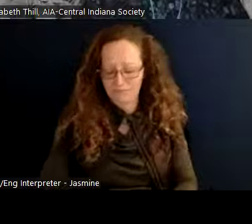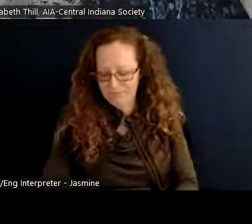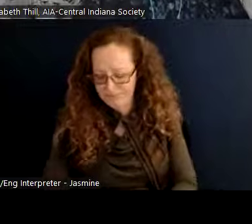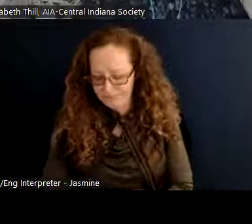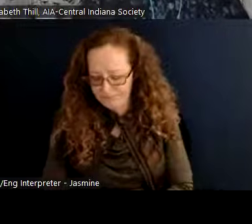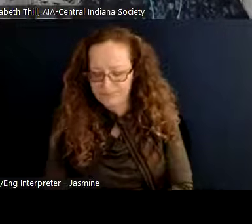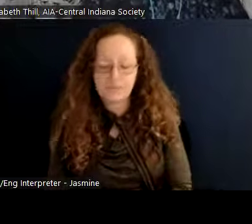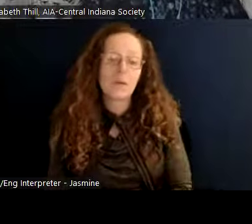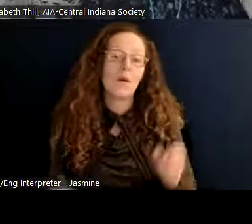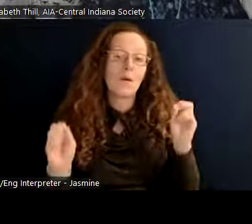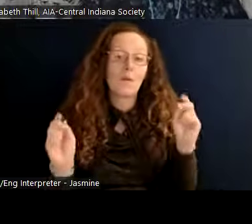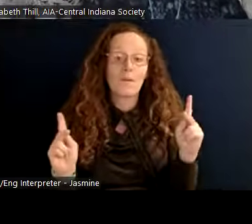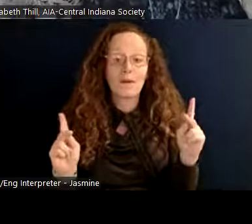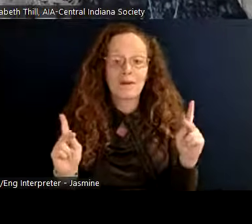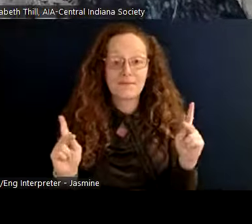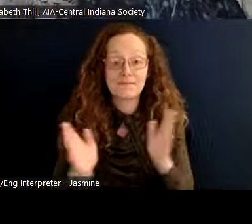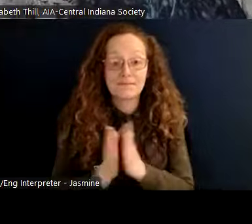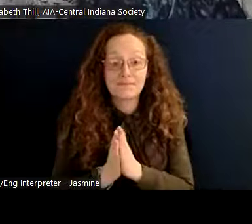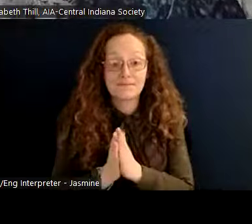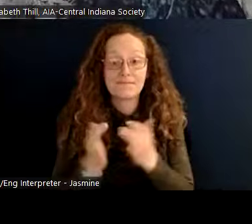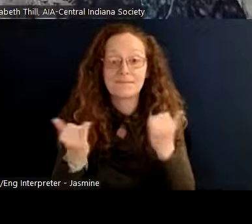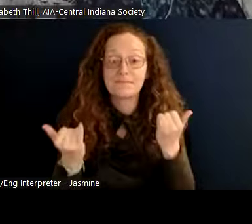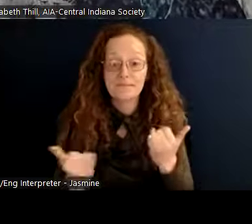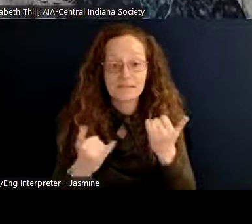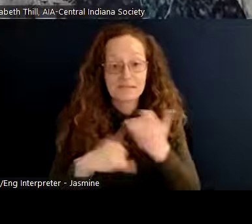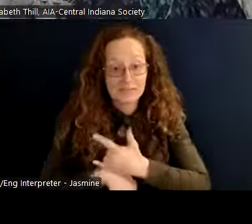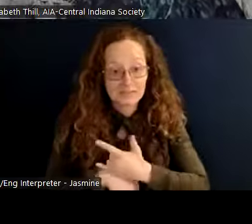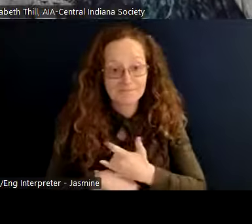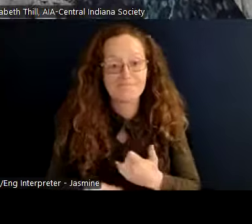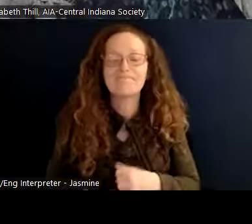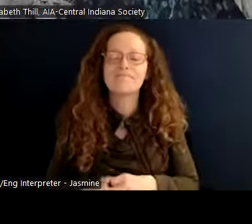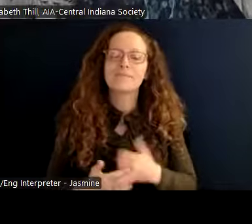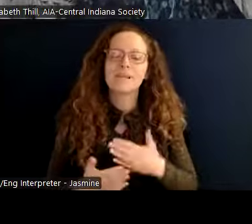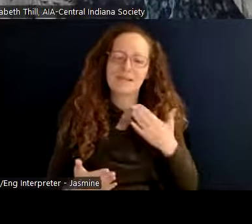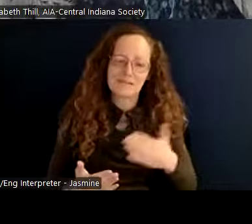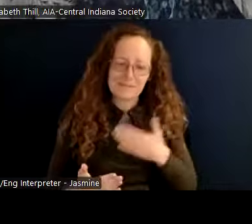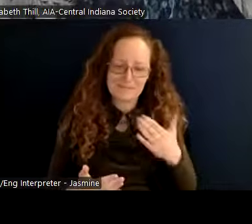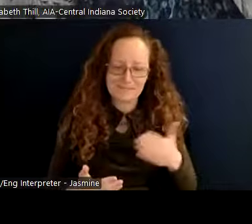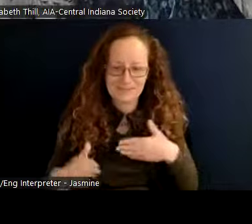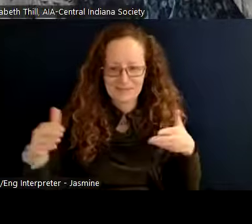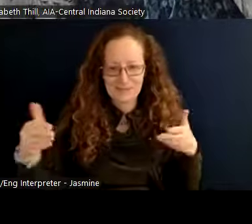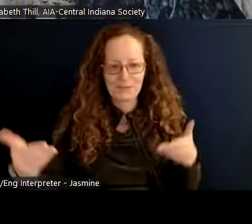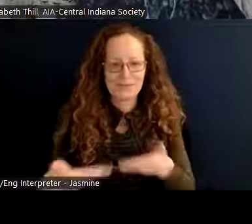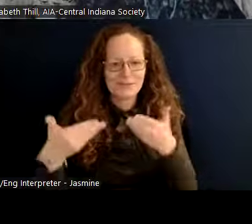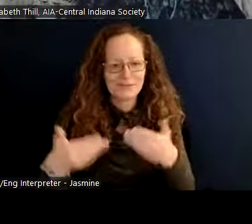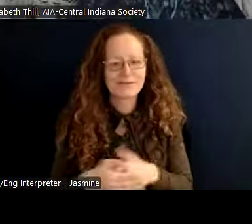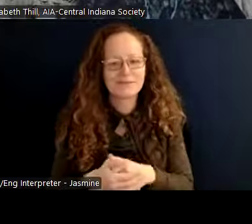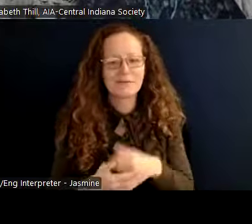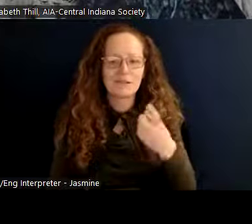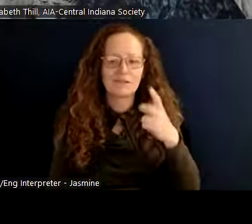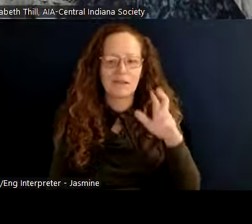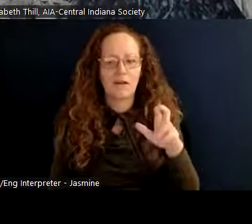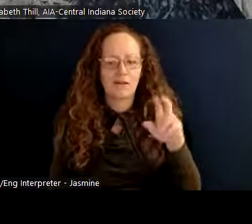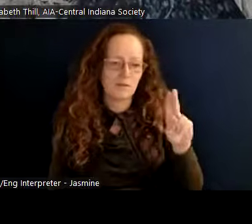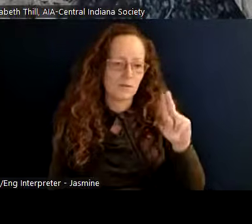All right. And today I am happy to introduce Dr.